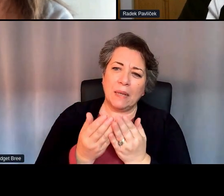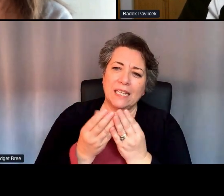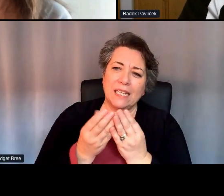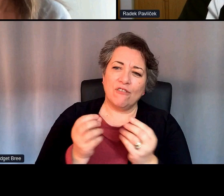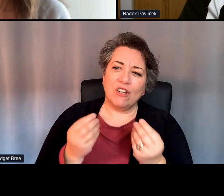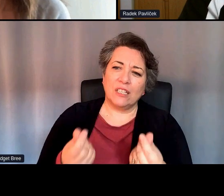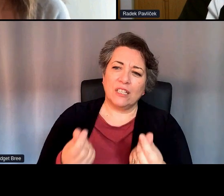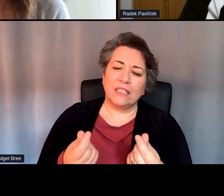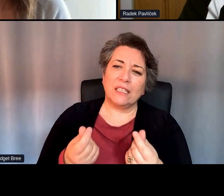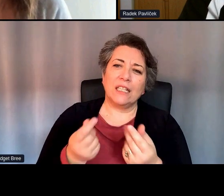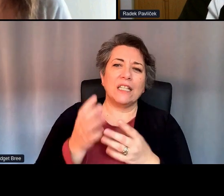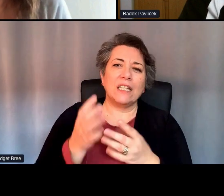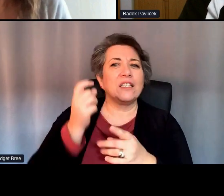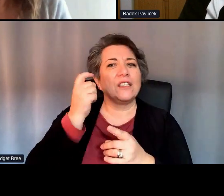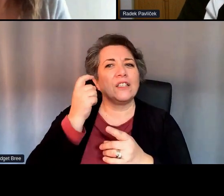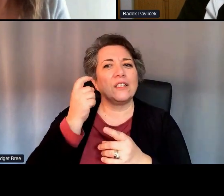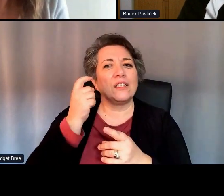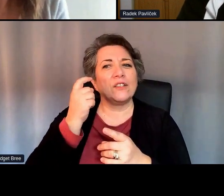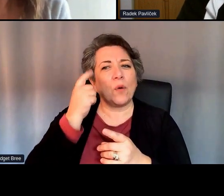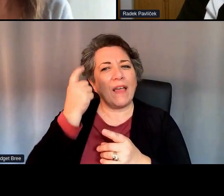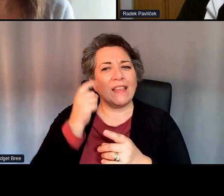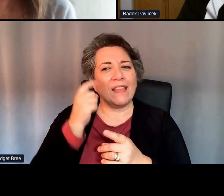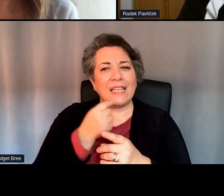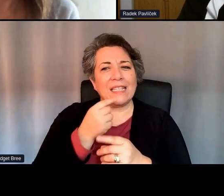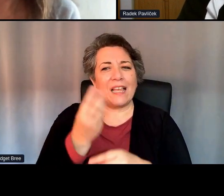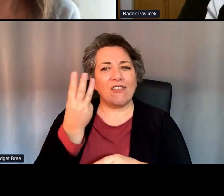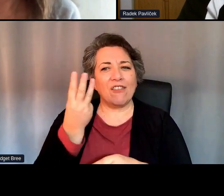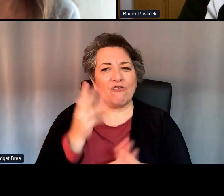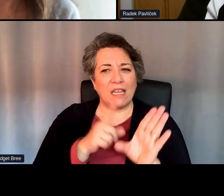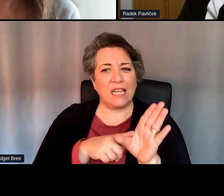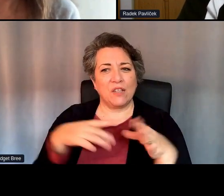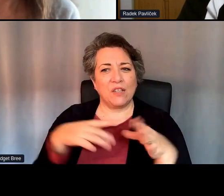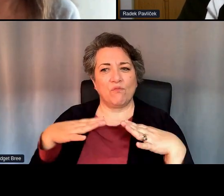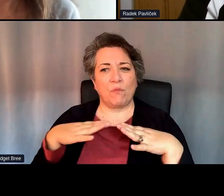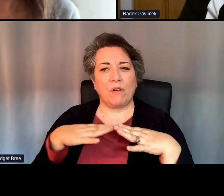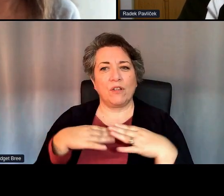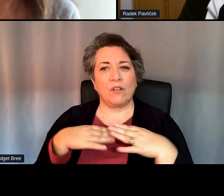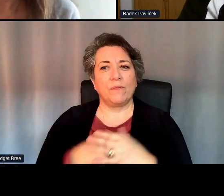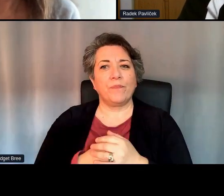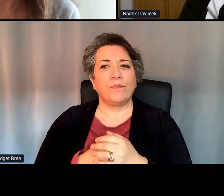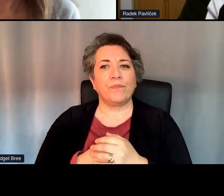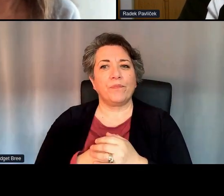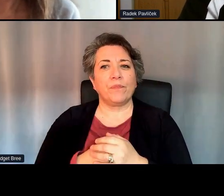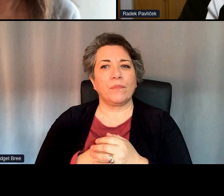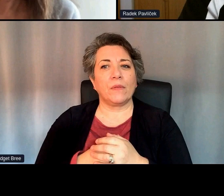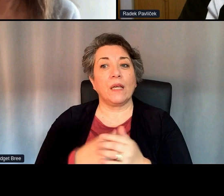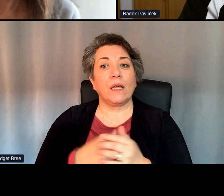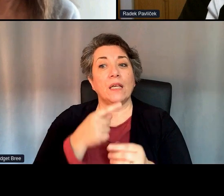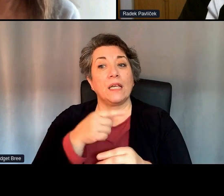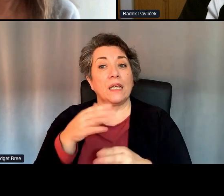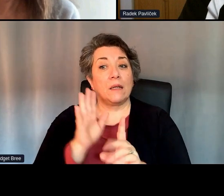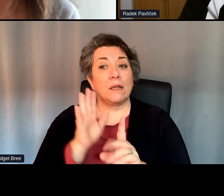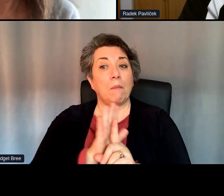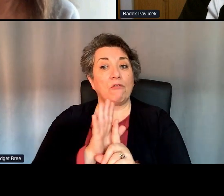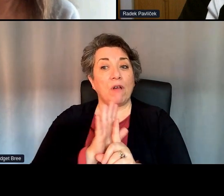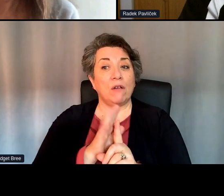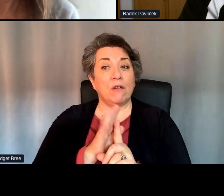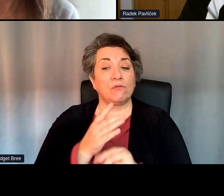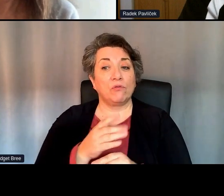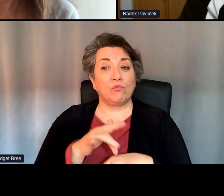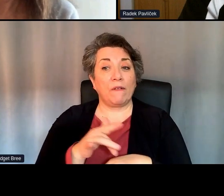guess that he mentioned 3 years of preparations, and his professional background was or